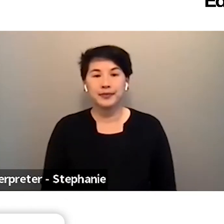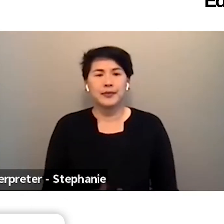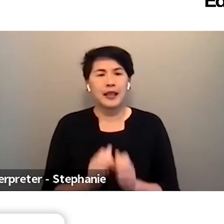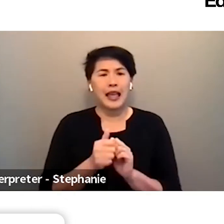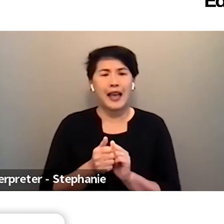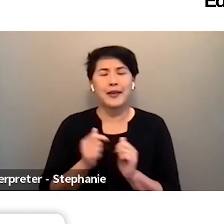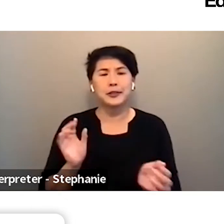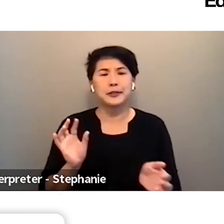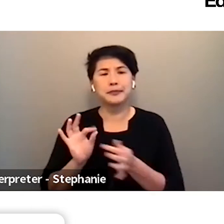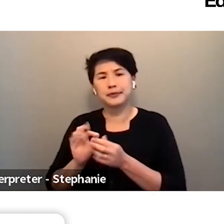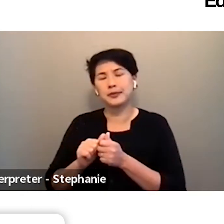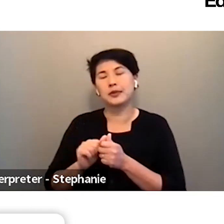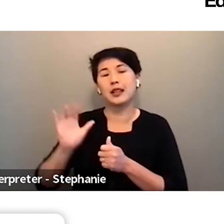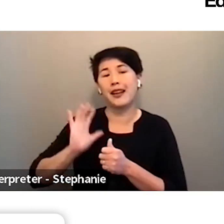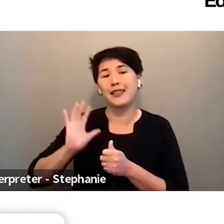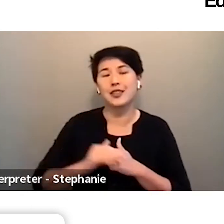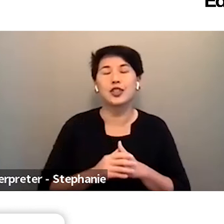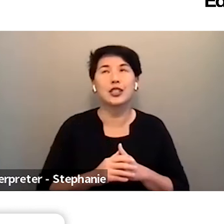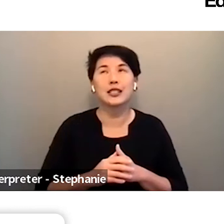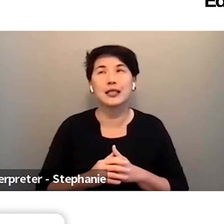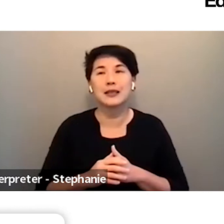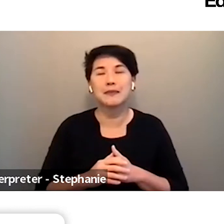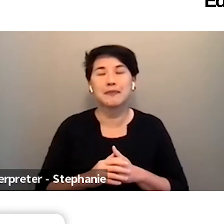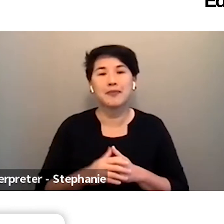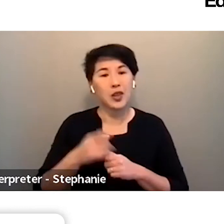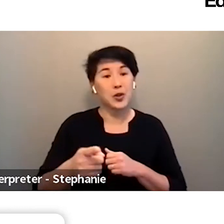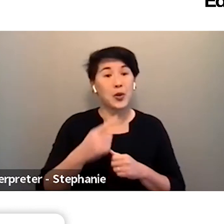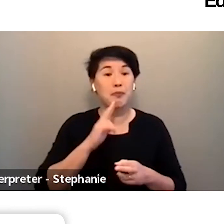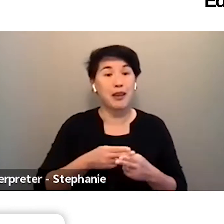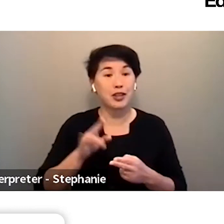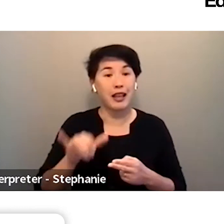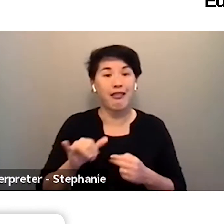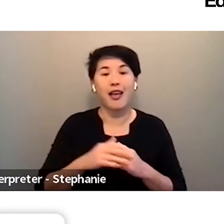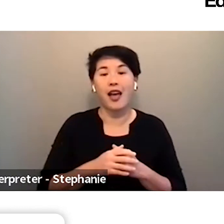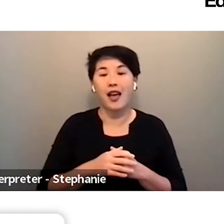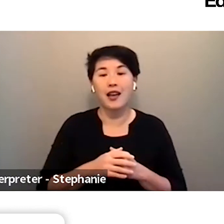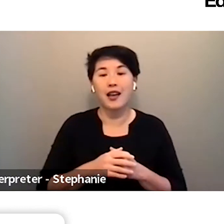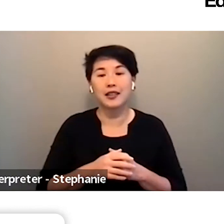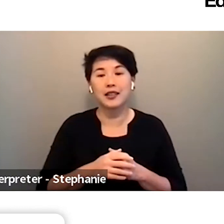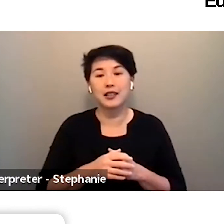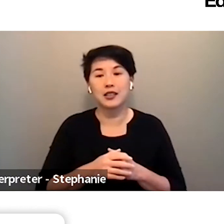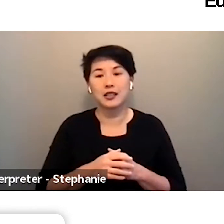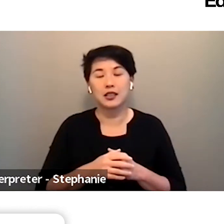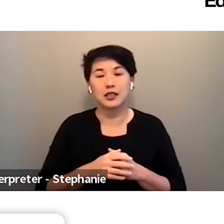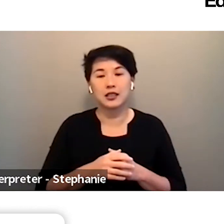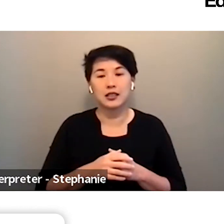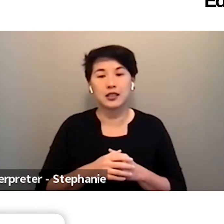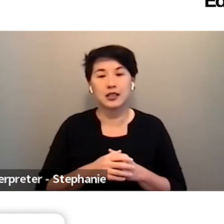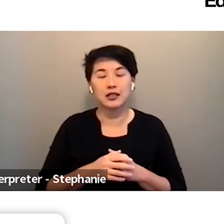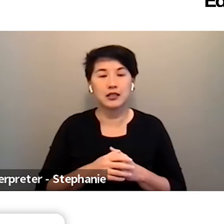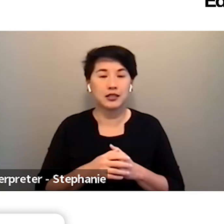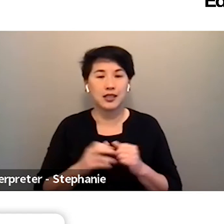And I think for mine, you kind of saying that question where I might not have initially thought about it in terms of kind